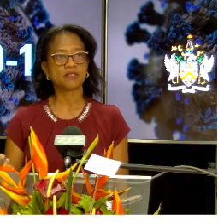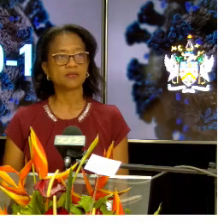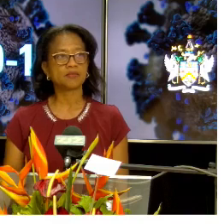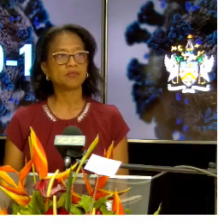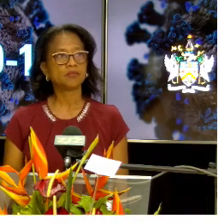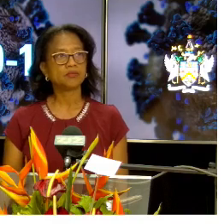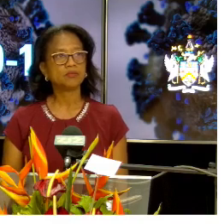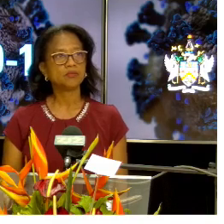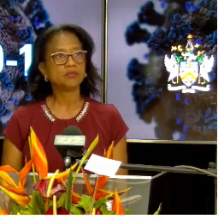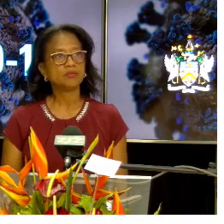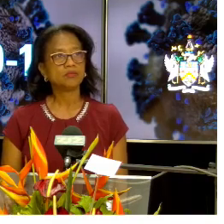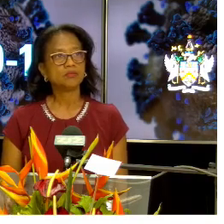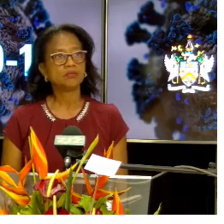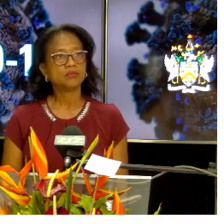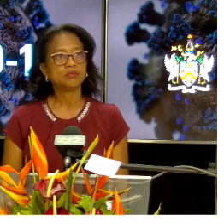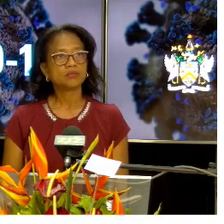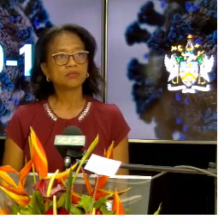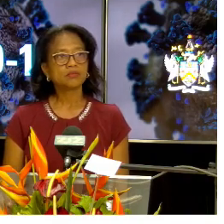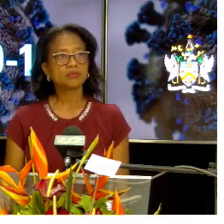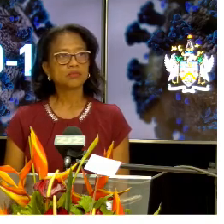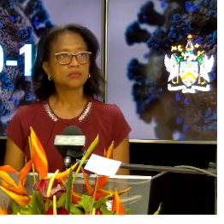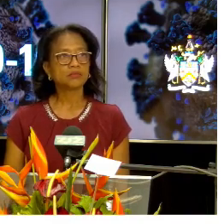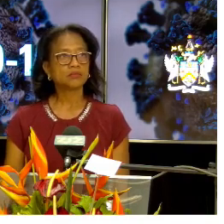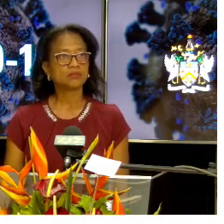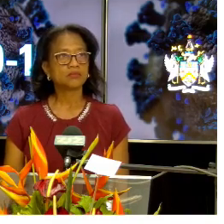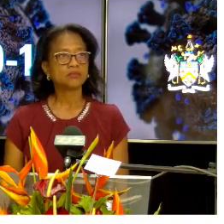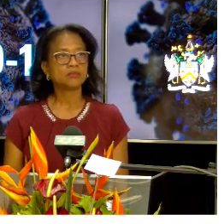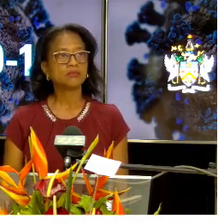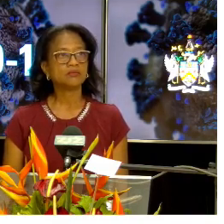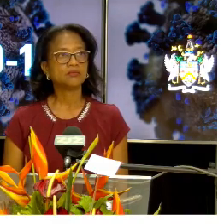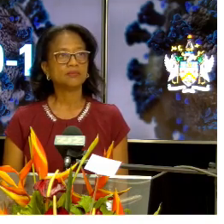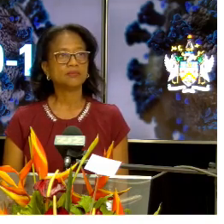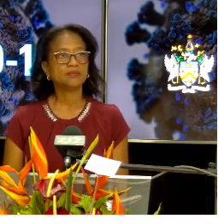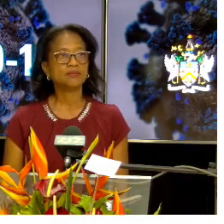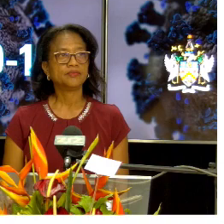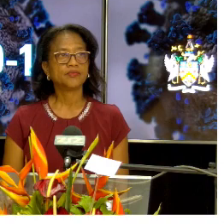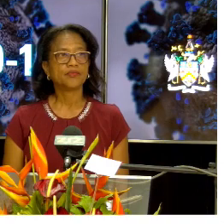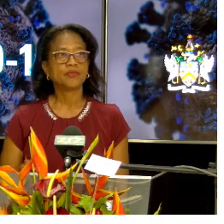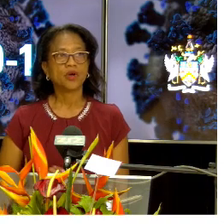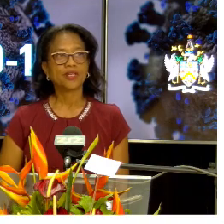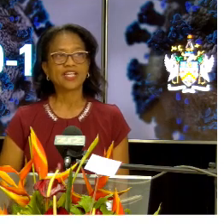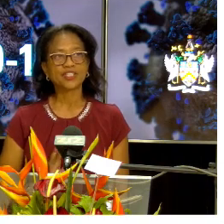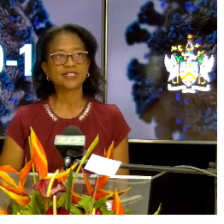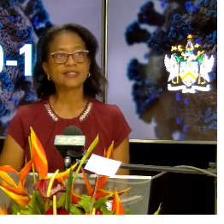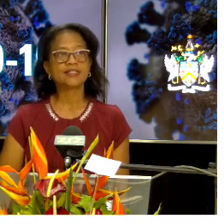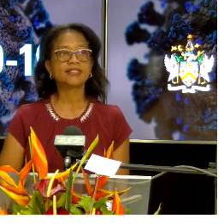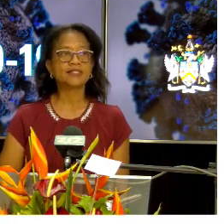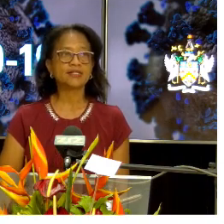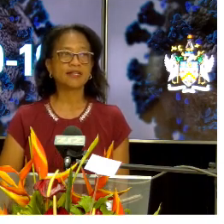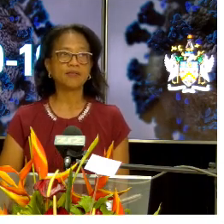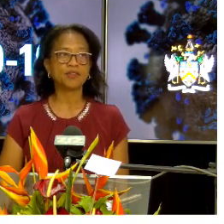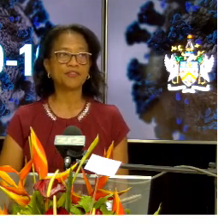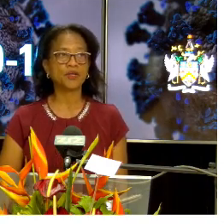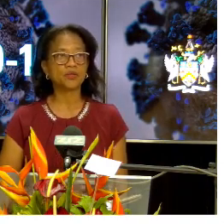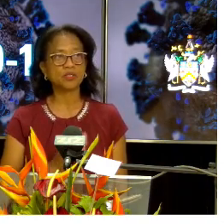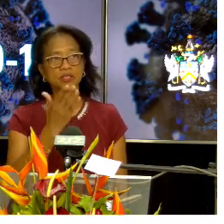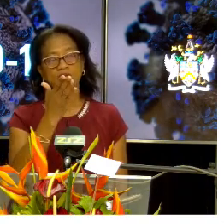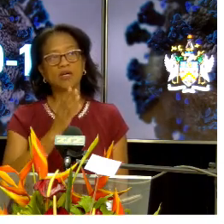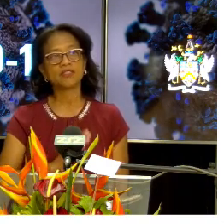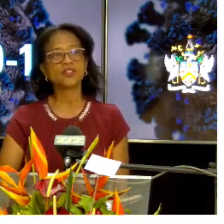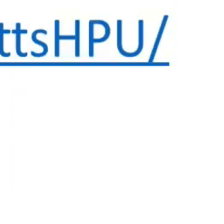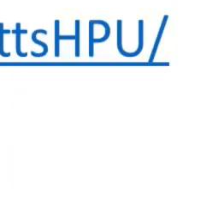response. Our national statistics can be